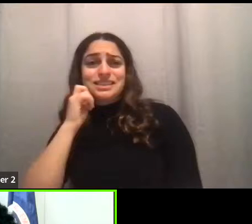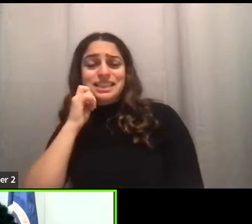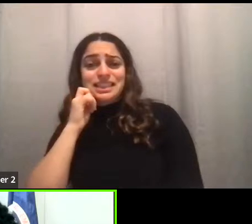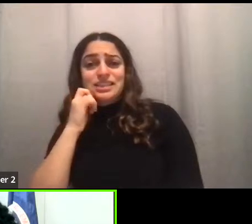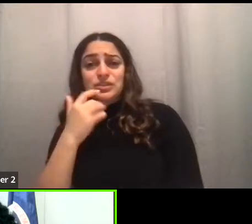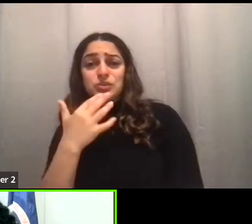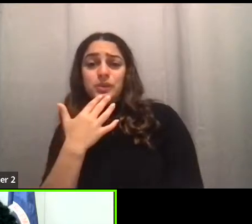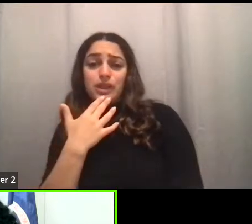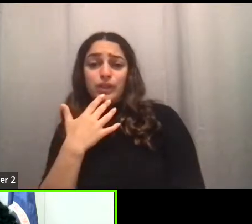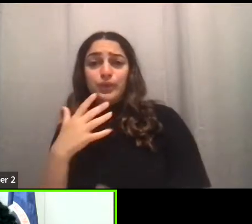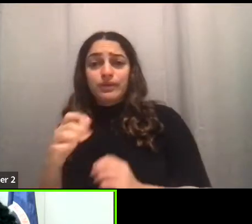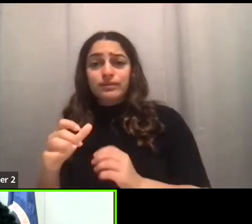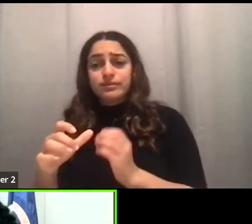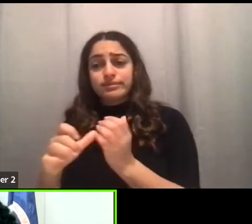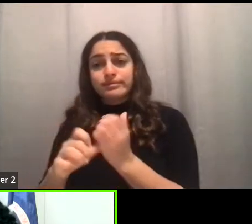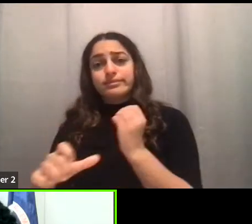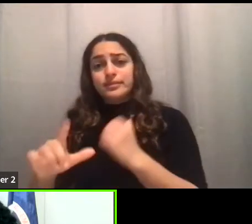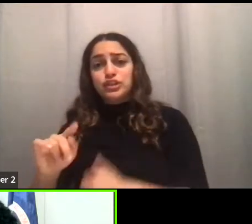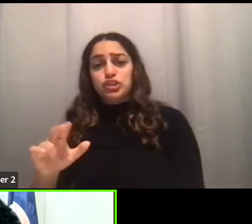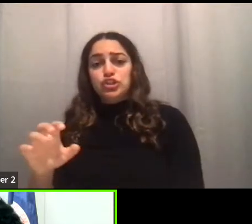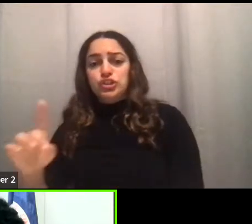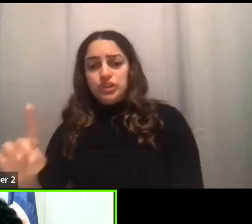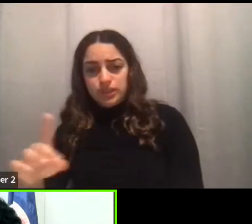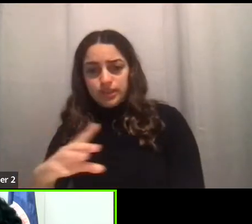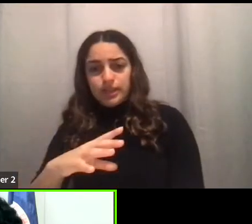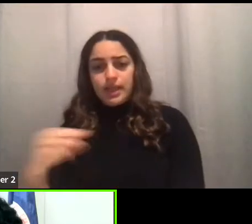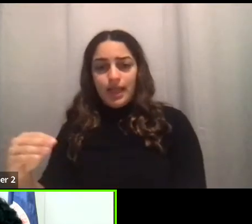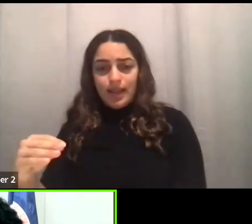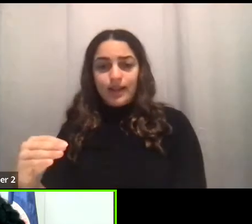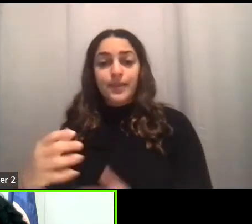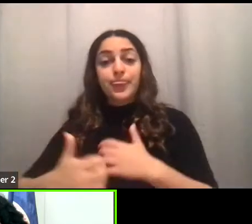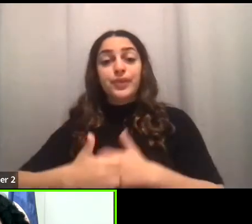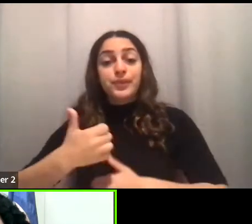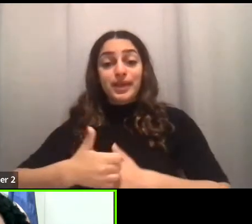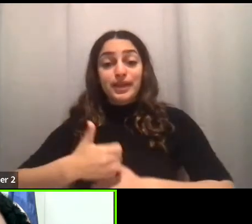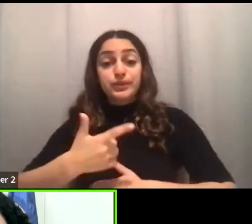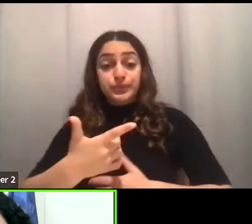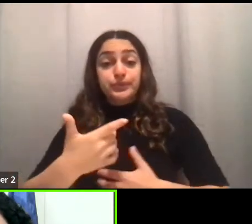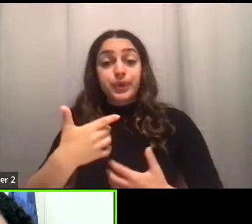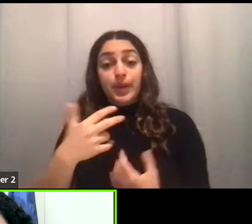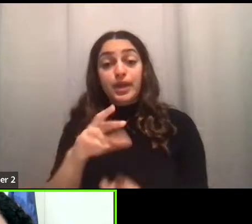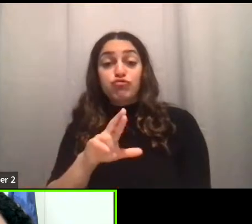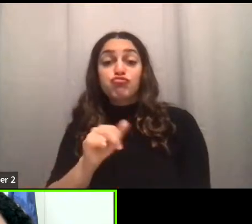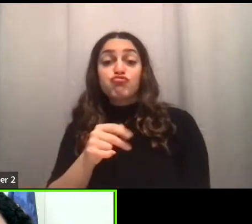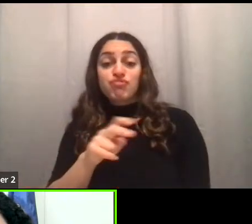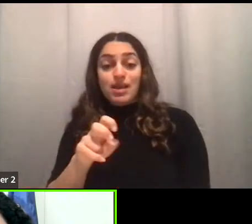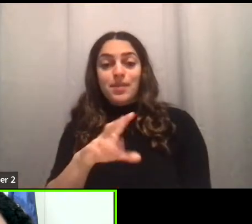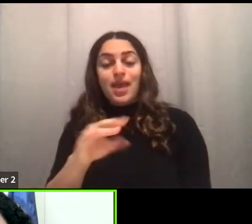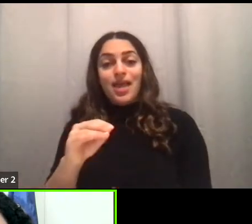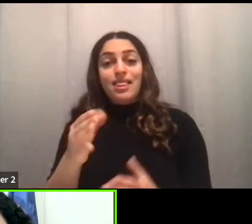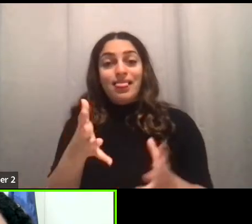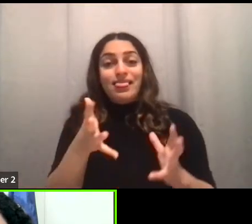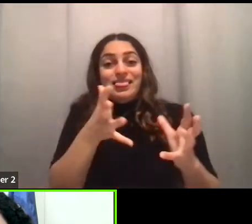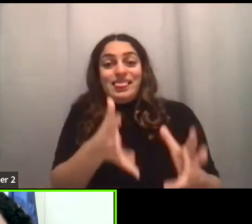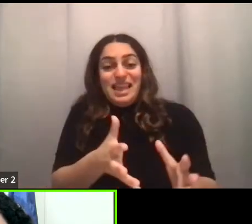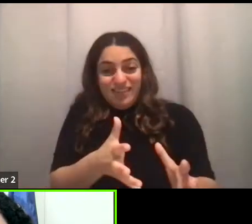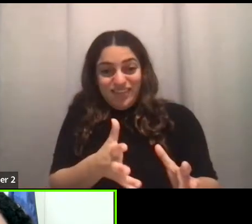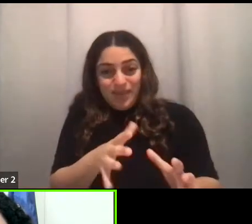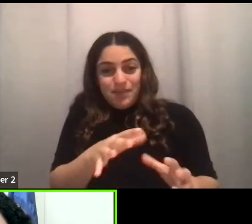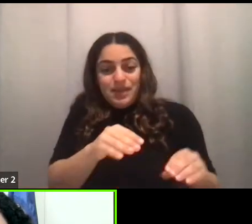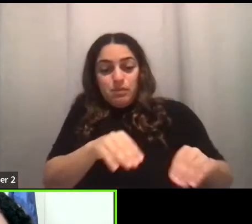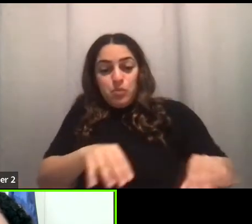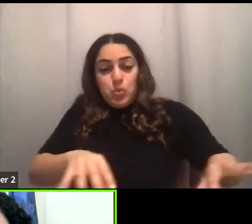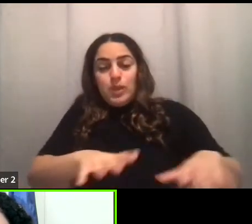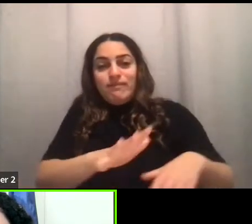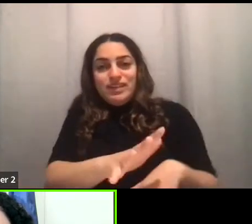worker and threatened to rape and leave him in a pool of his own blood in some instances